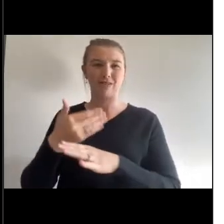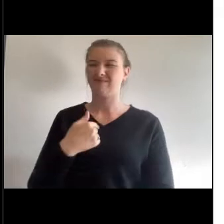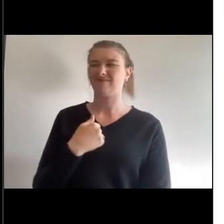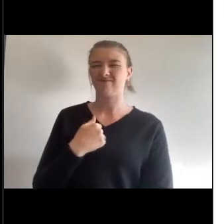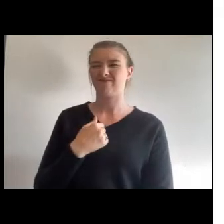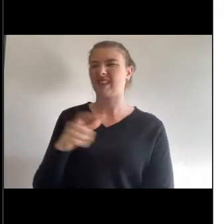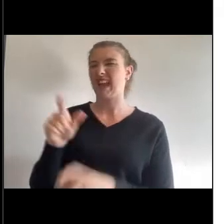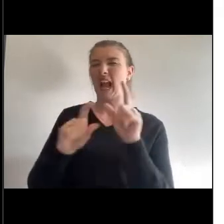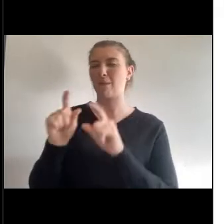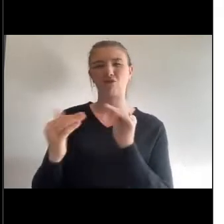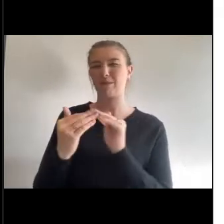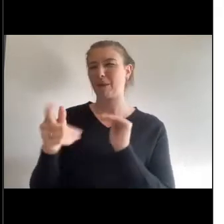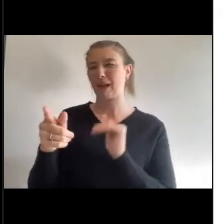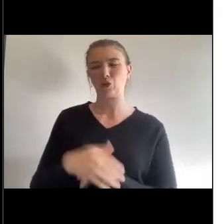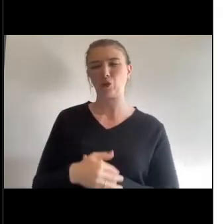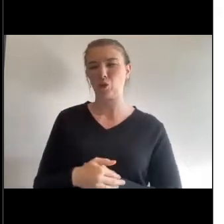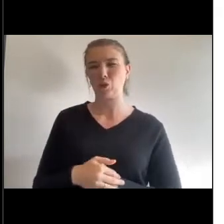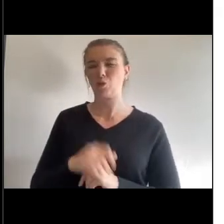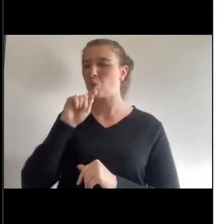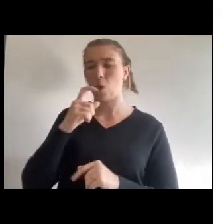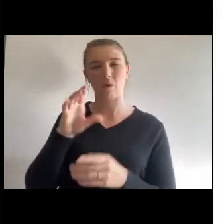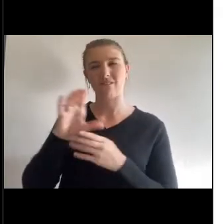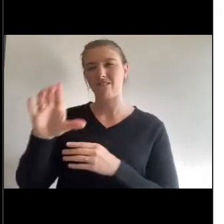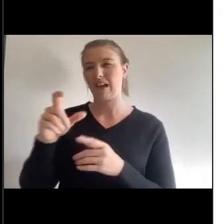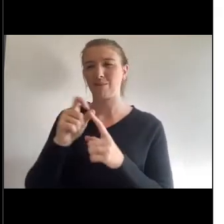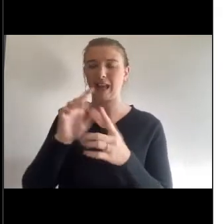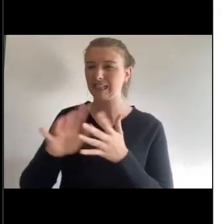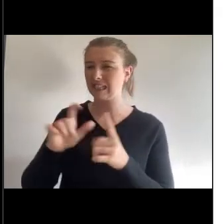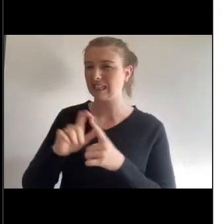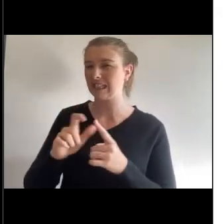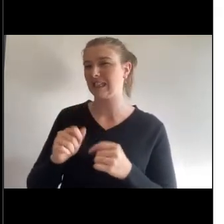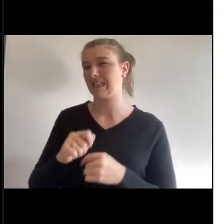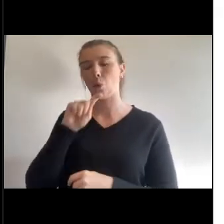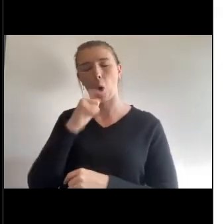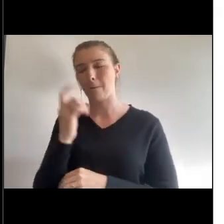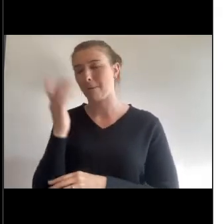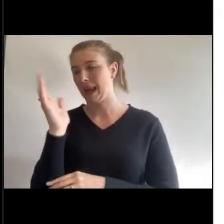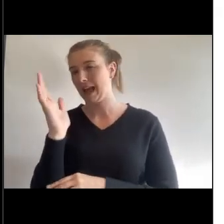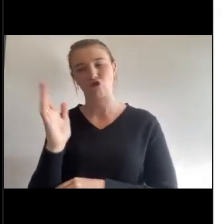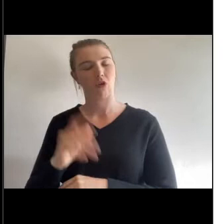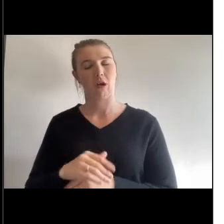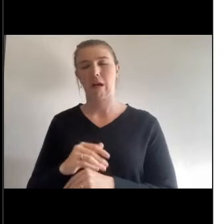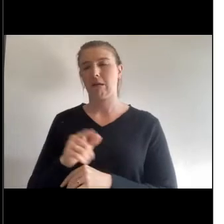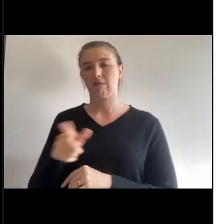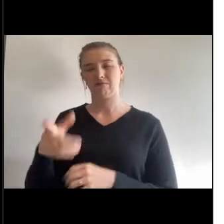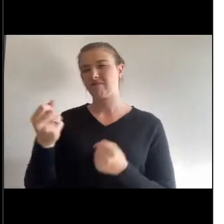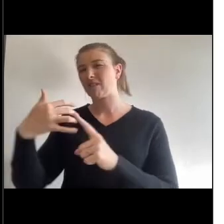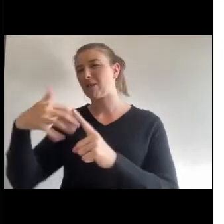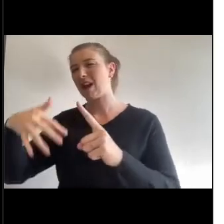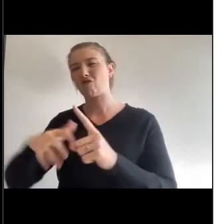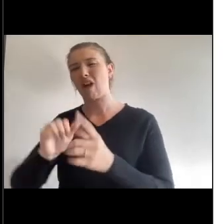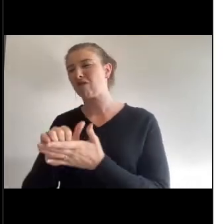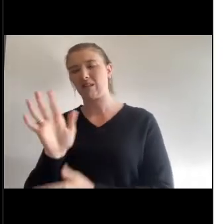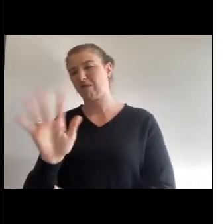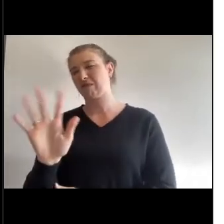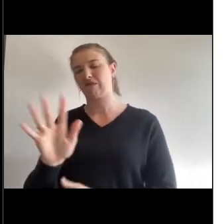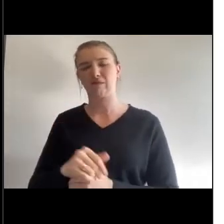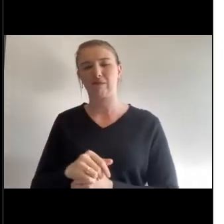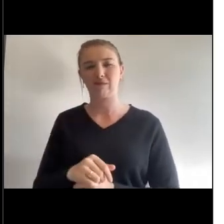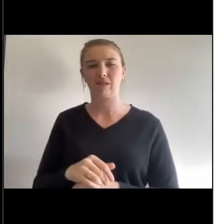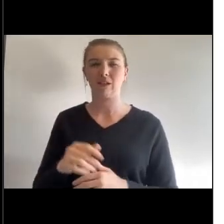that they wouldn't get funding for a PhD, that they'd never be a lecturer, that they didn't have the right science background, they didn't have the right